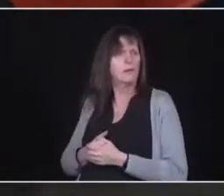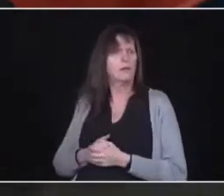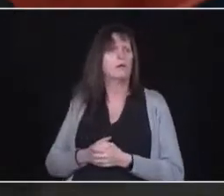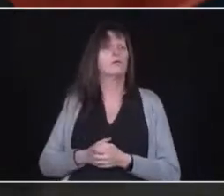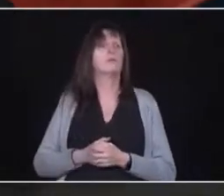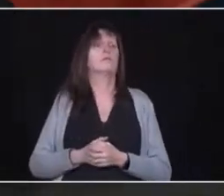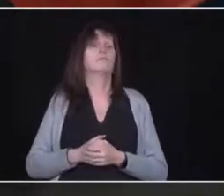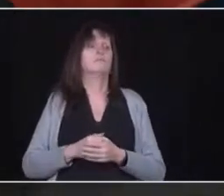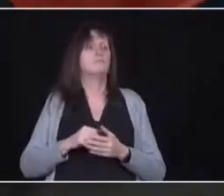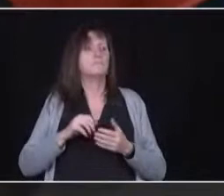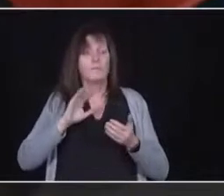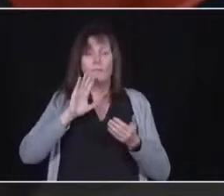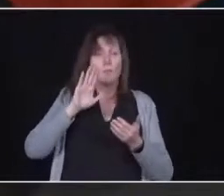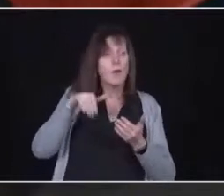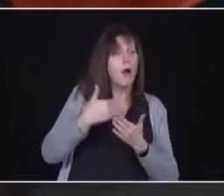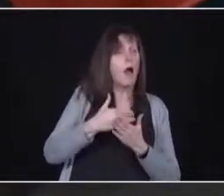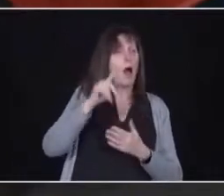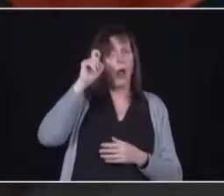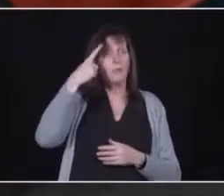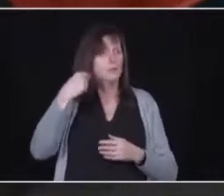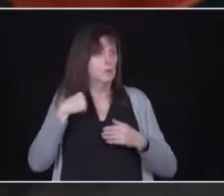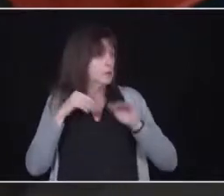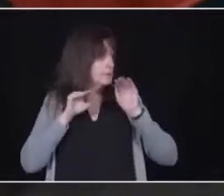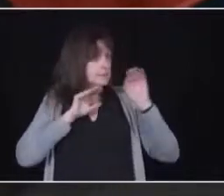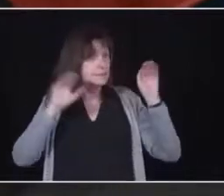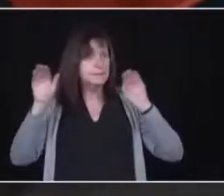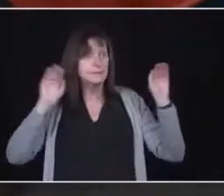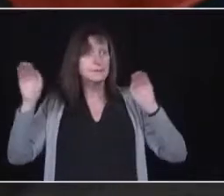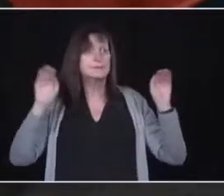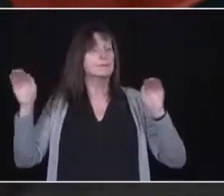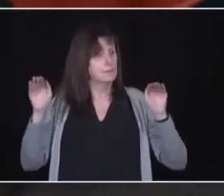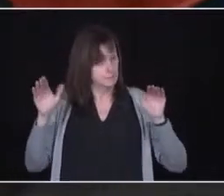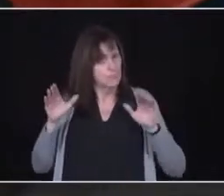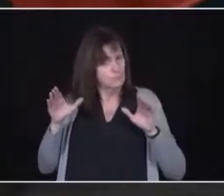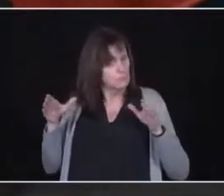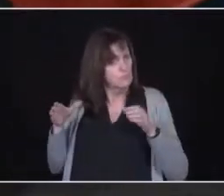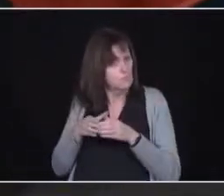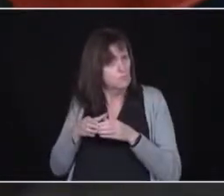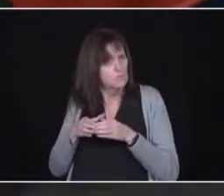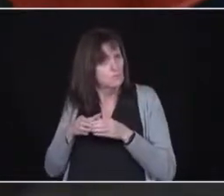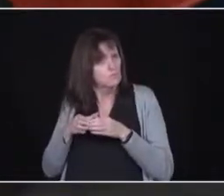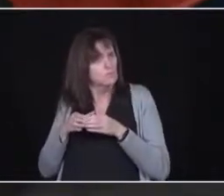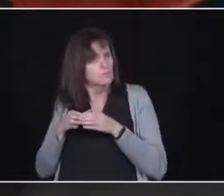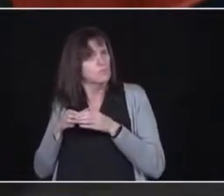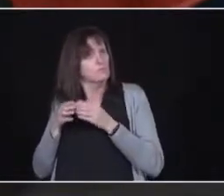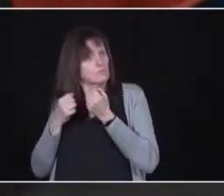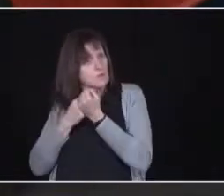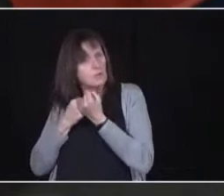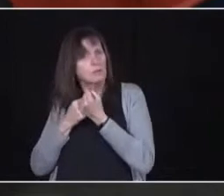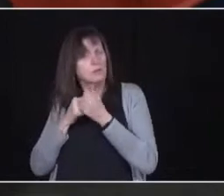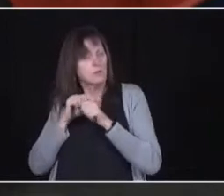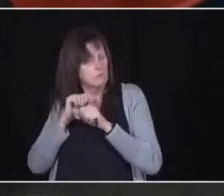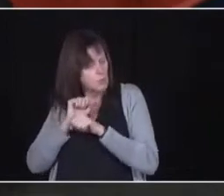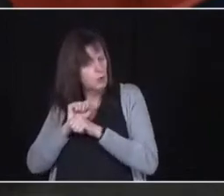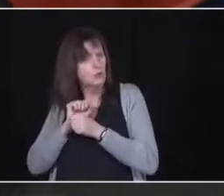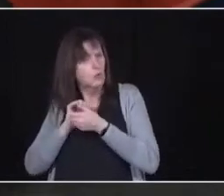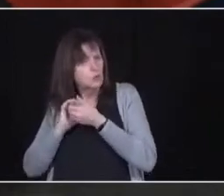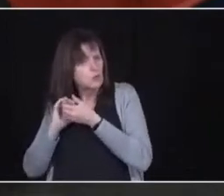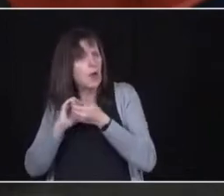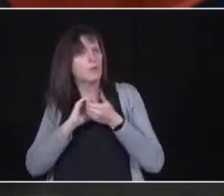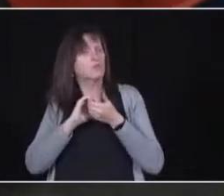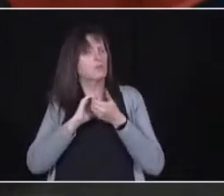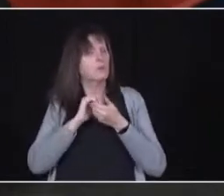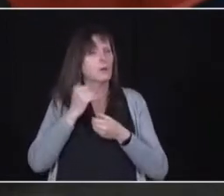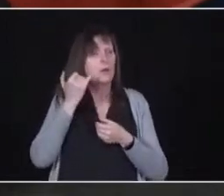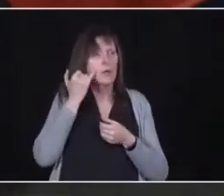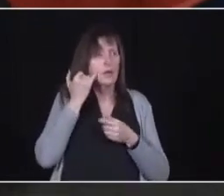premiers, and we're a close group of premiers. I can assure you that. And I know if there's anything they can